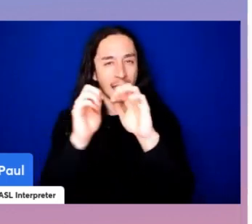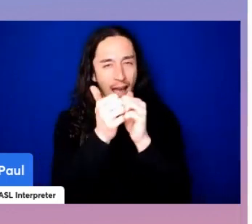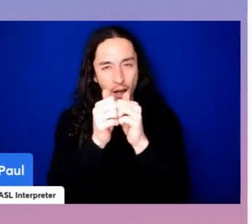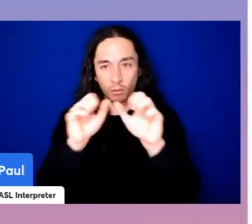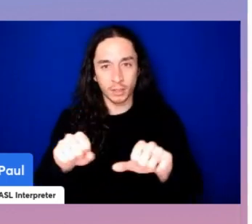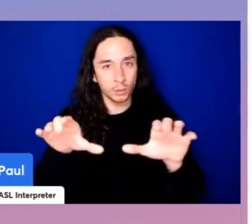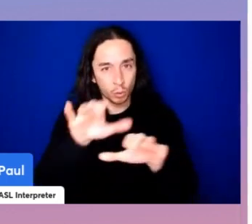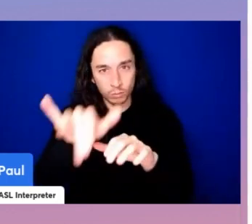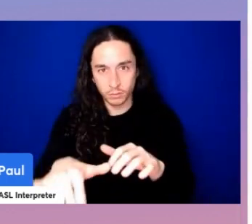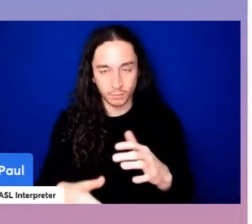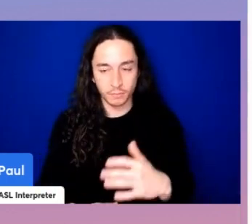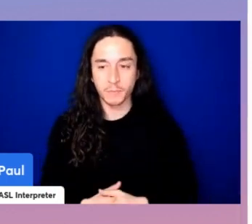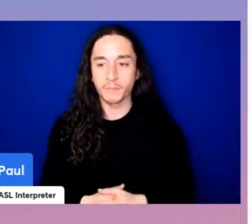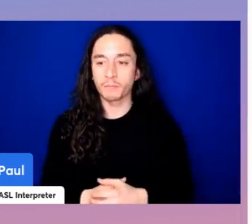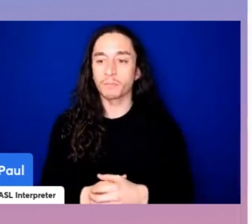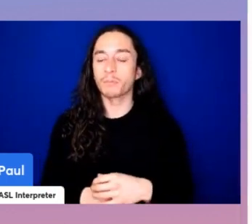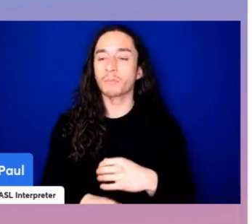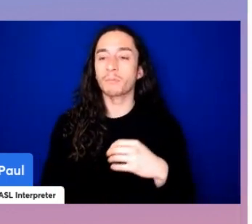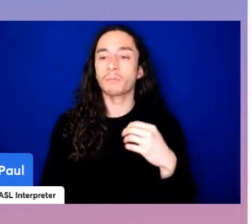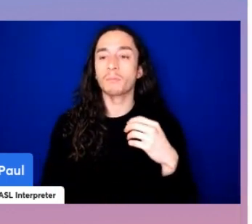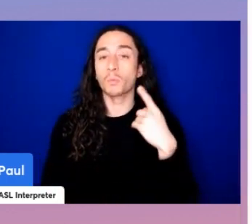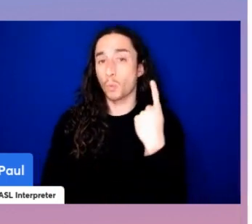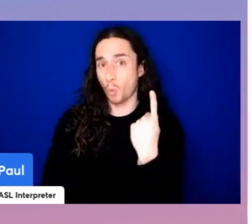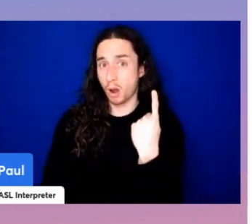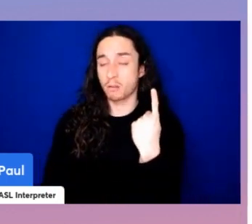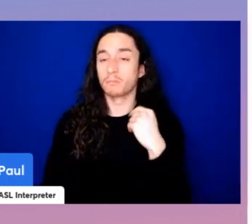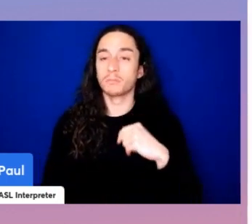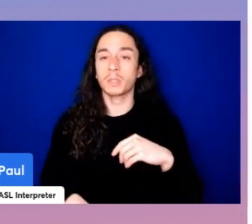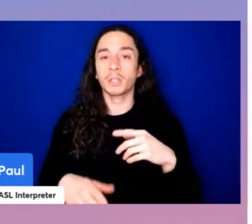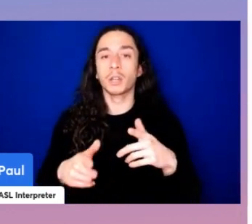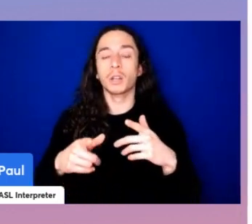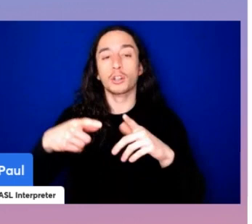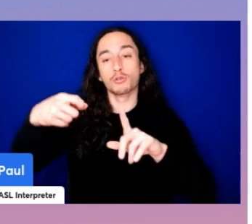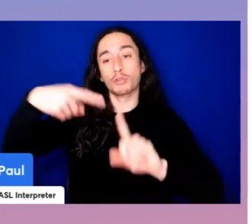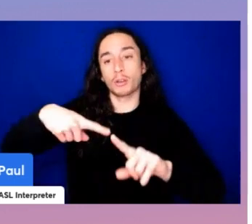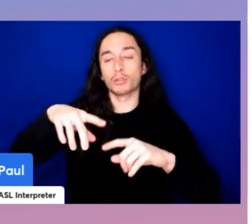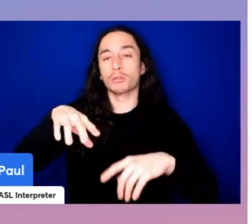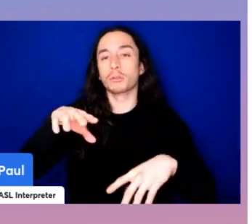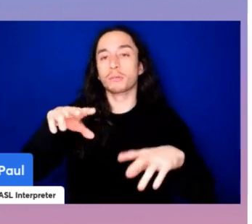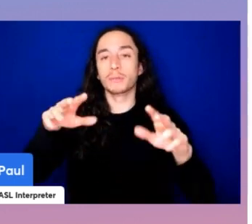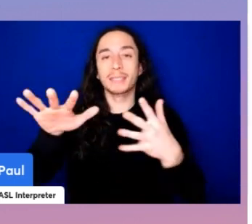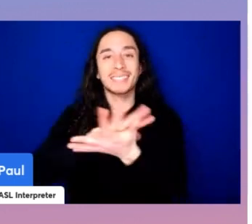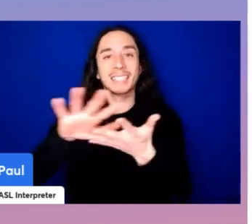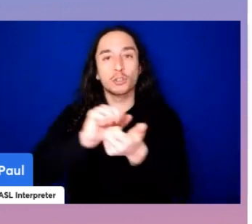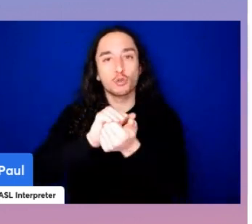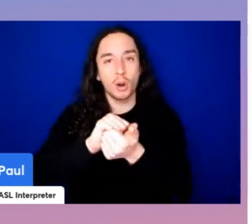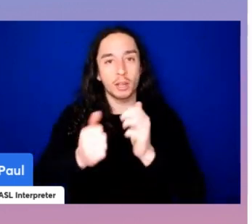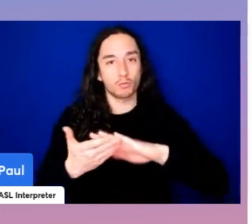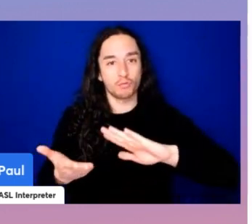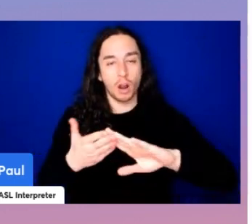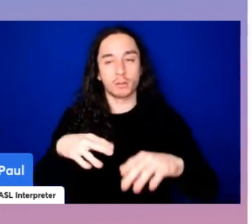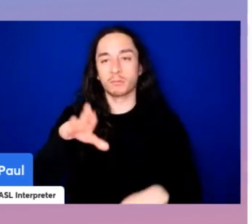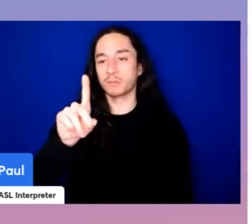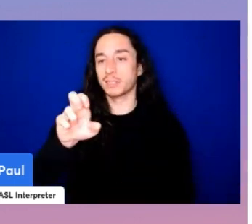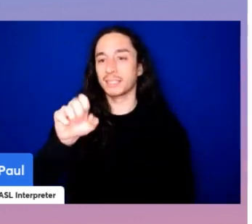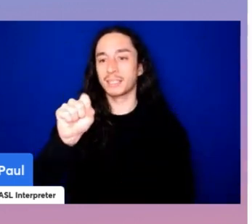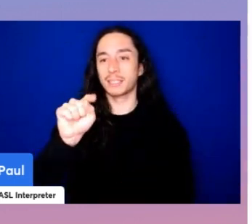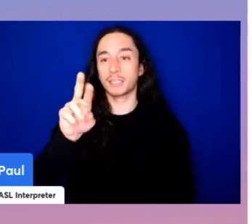One way is to trigger a destroy run, which is fairly